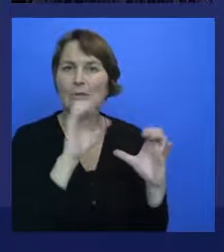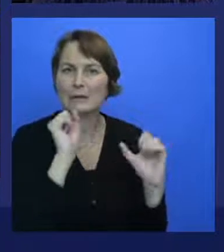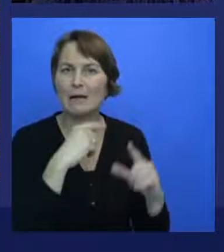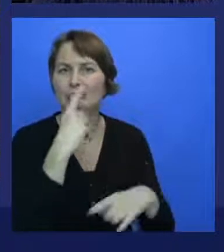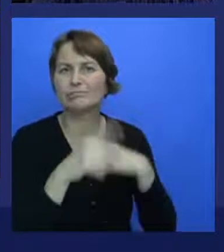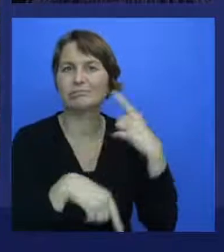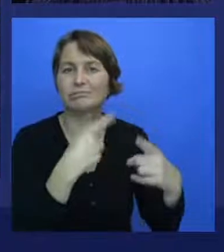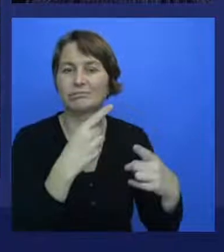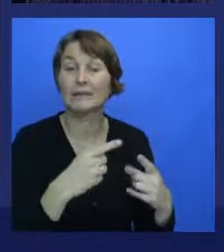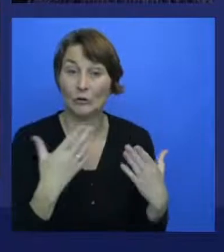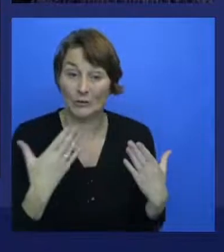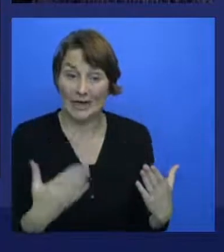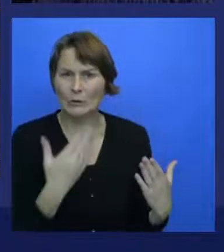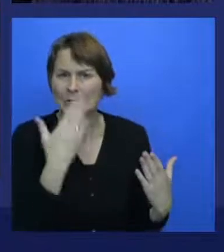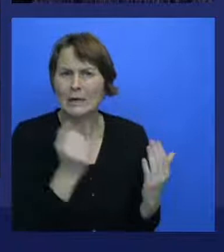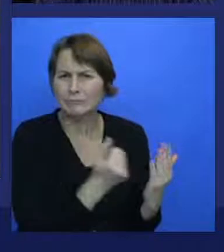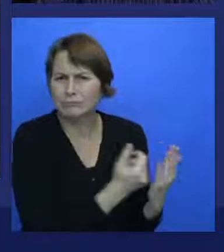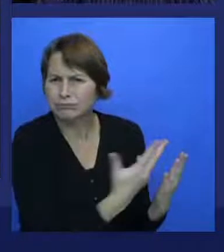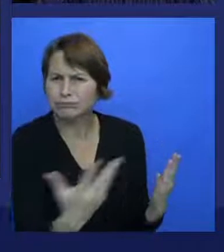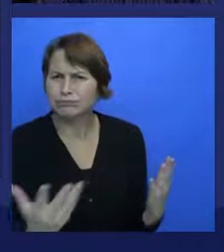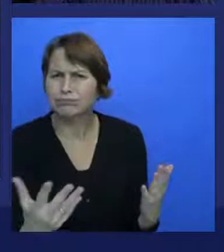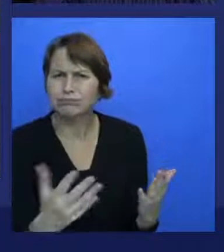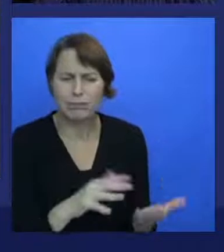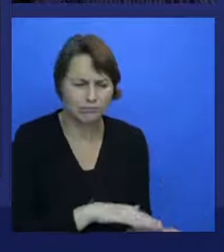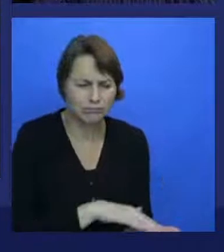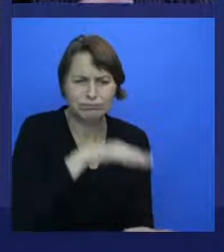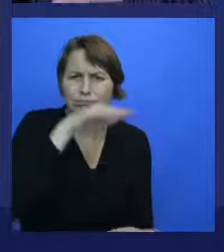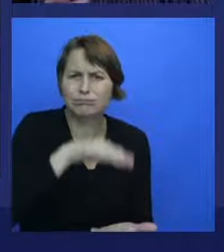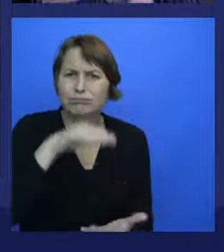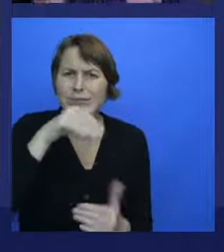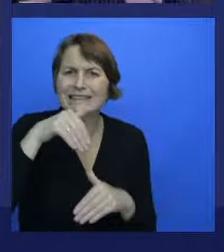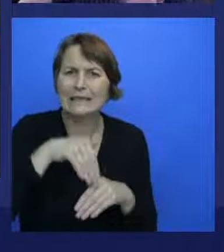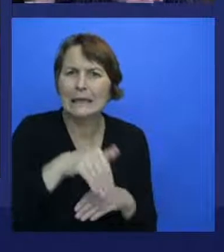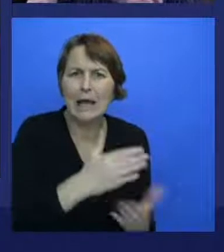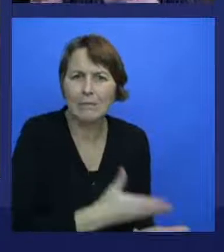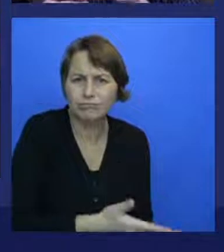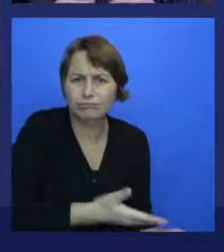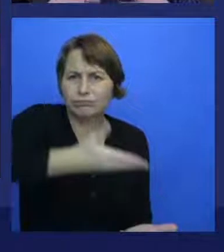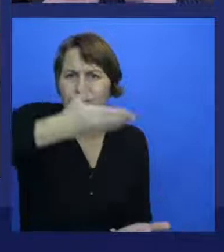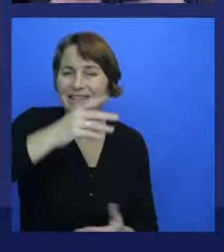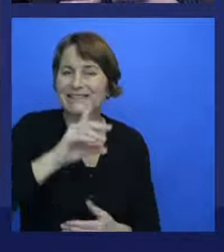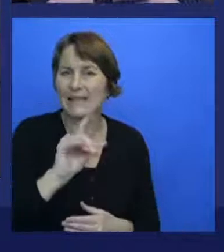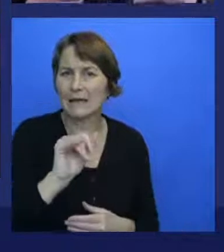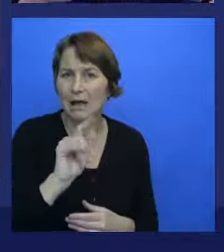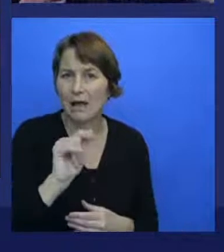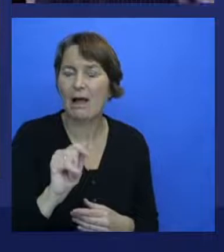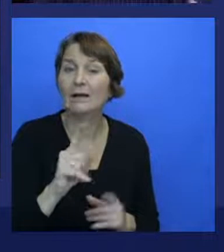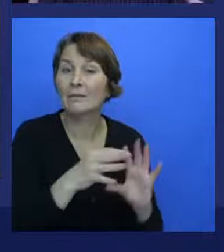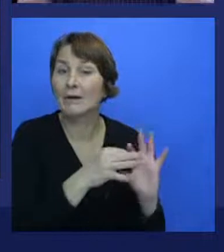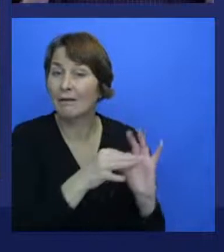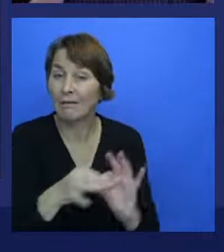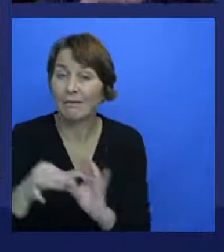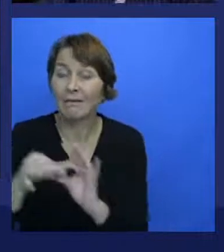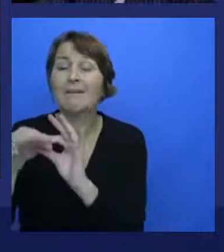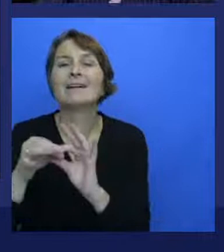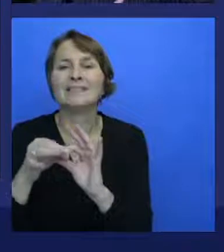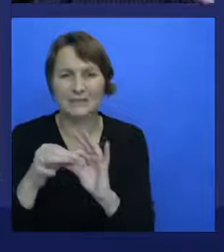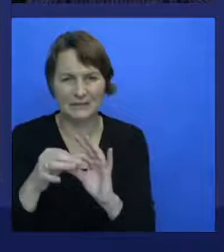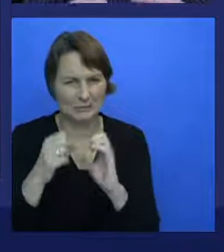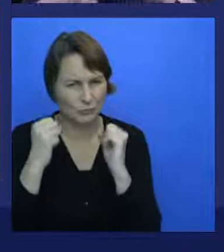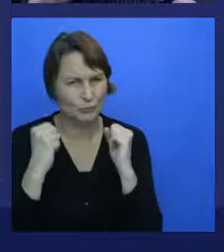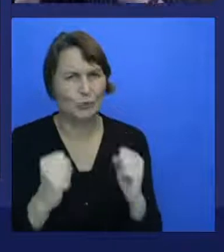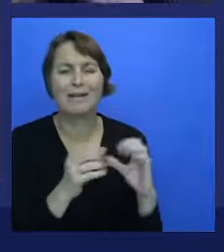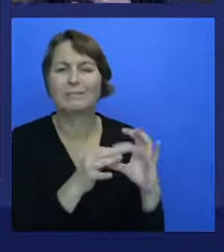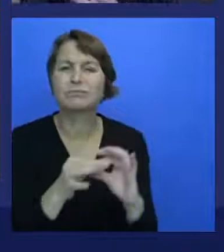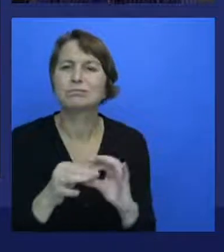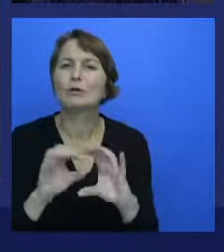huge impact. And for better or worse, we have to point to social media as the impacts around that the tendency for more people to put more data